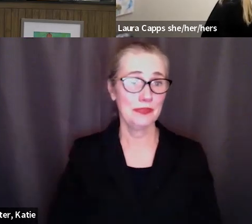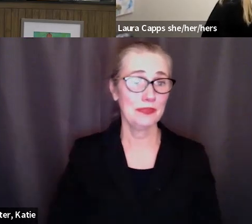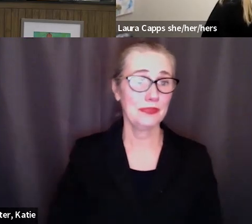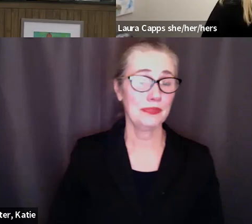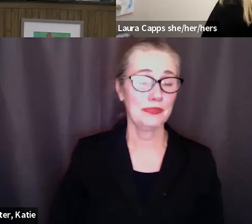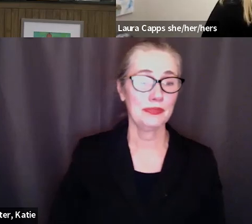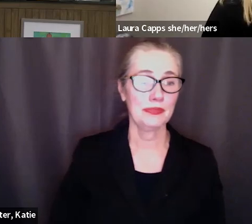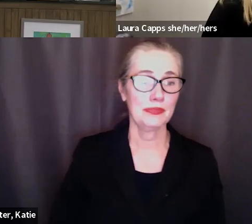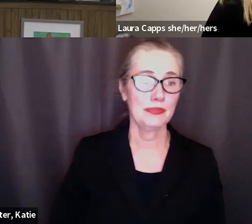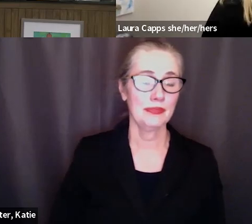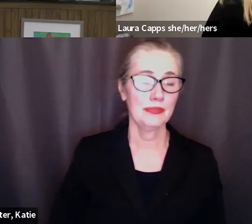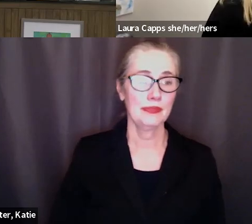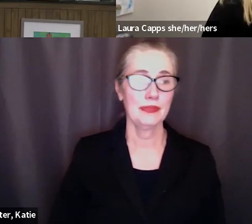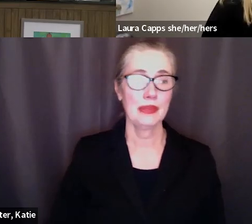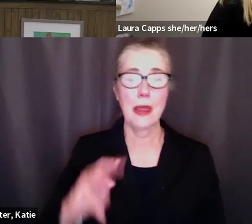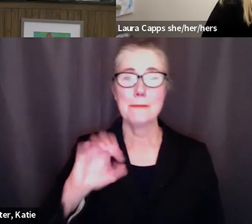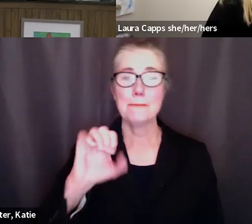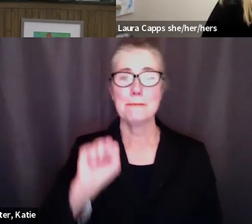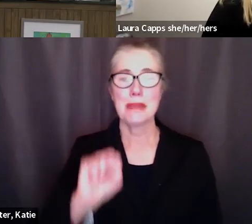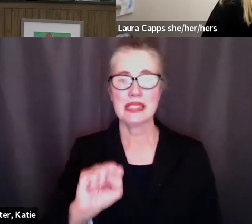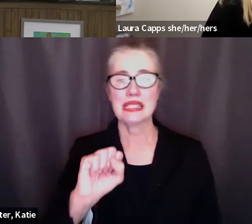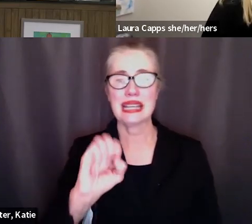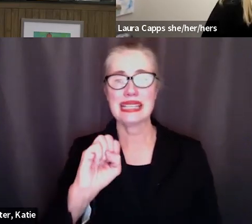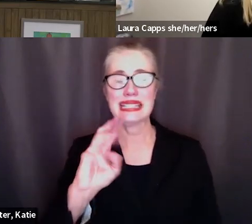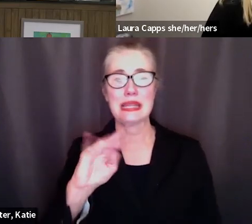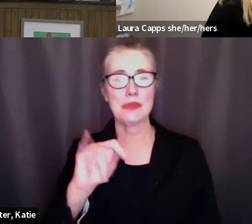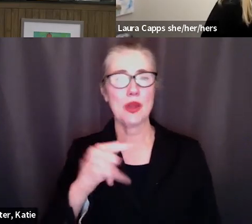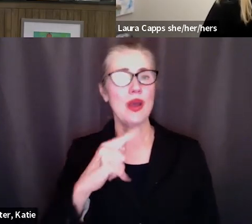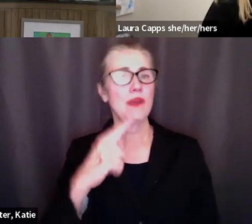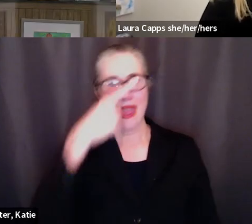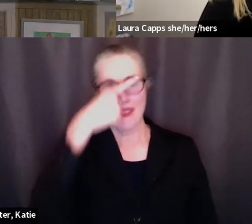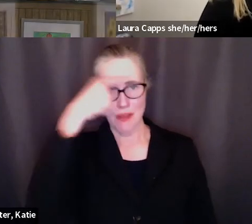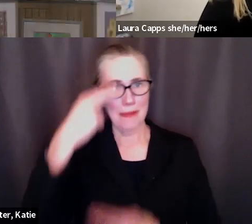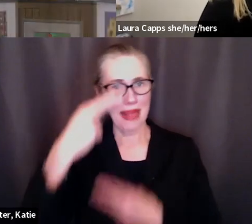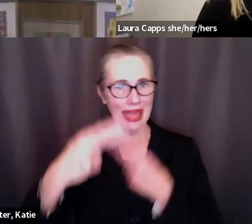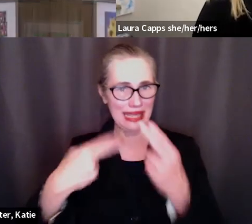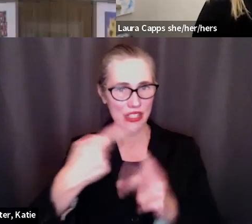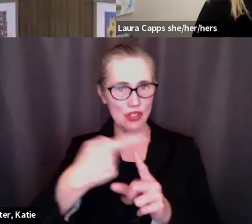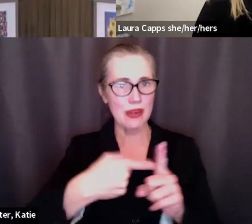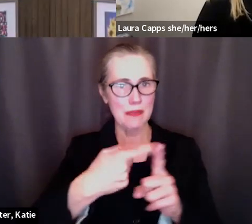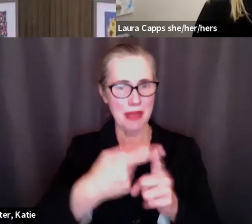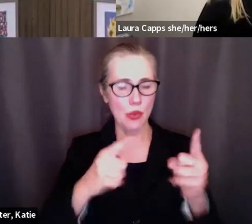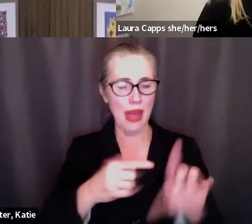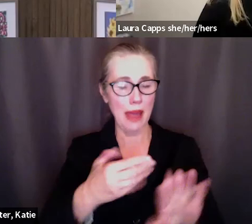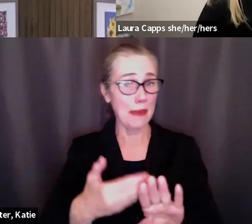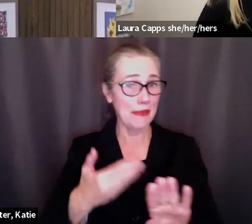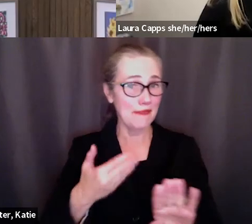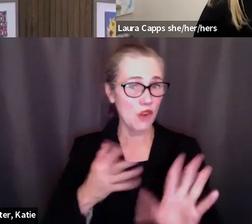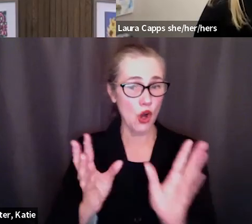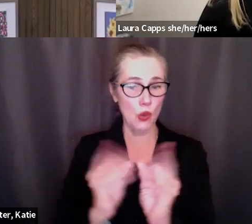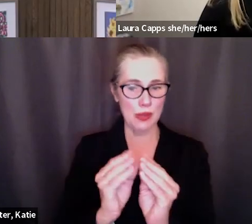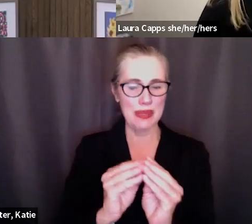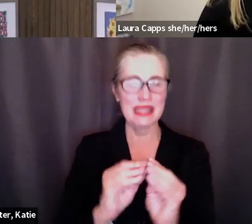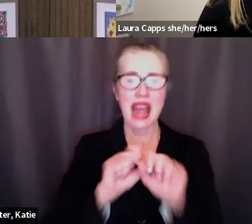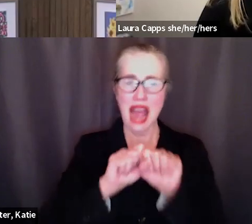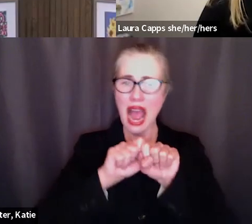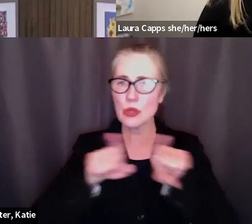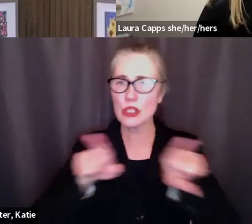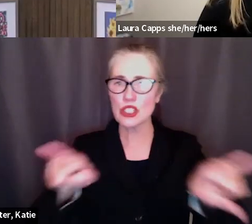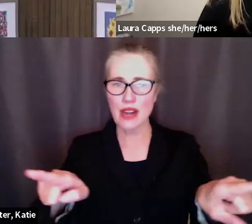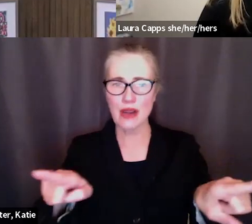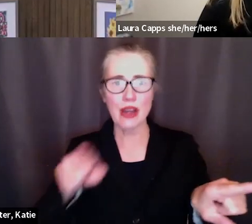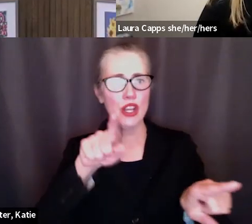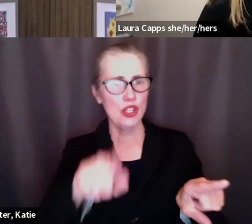i will be sharing some black history month events that will be coming they'll be coming before we we meet again so i'll be sharing that out so that everybody can take the